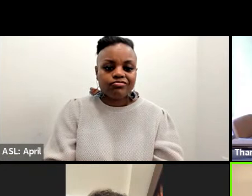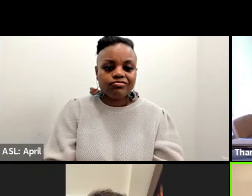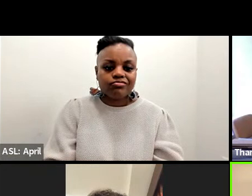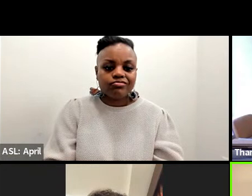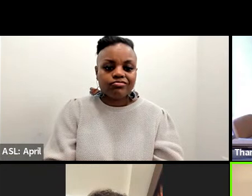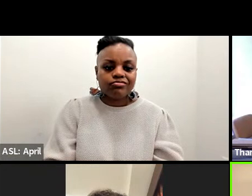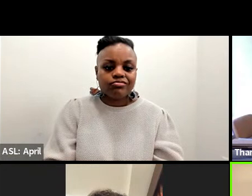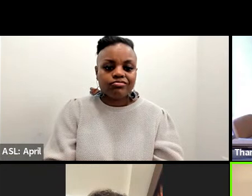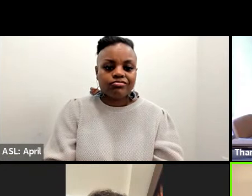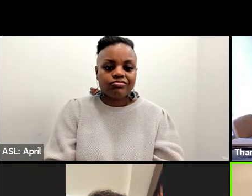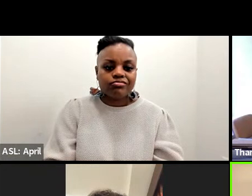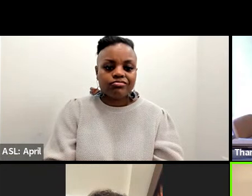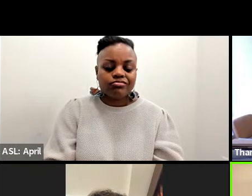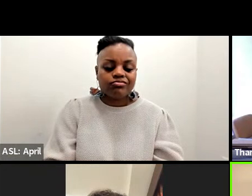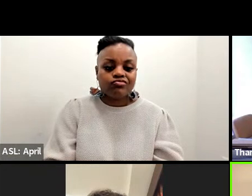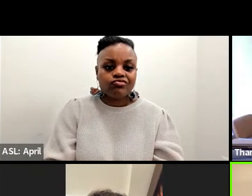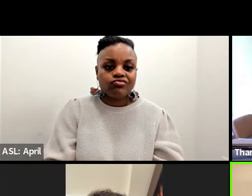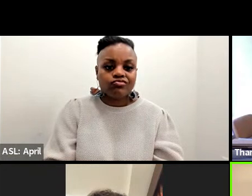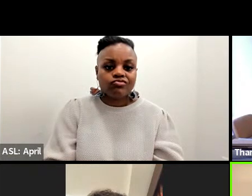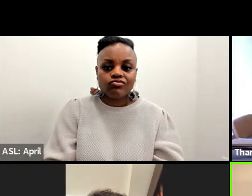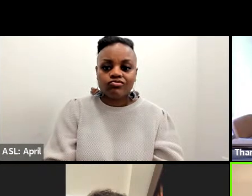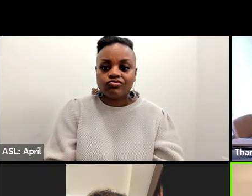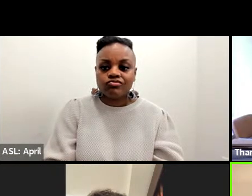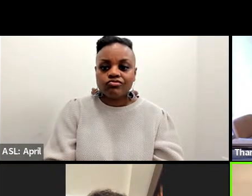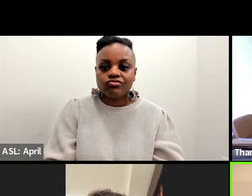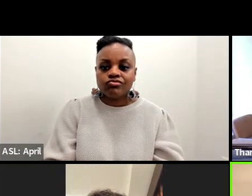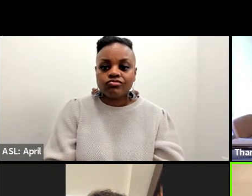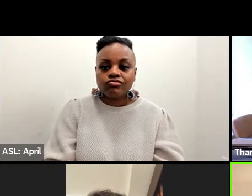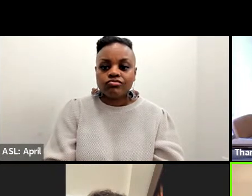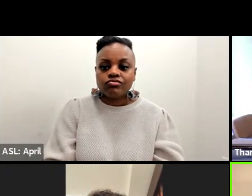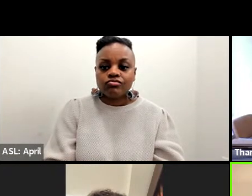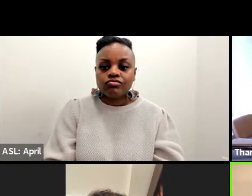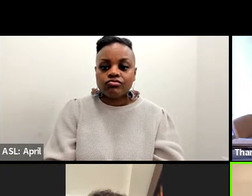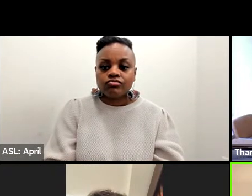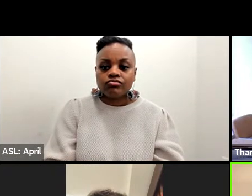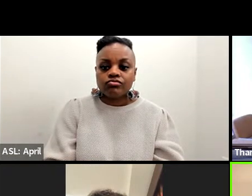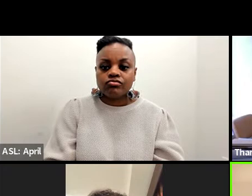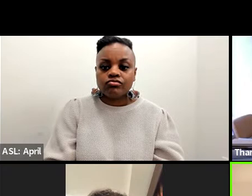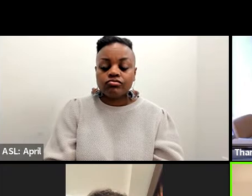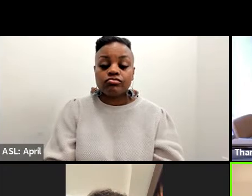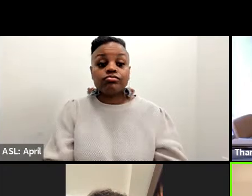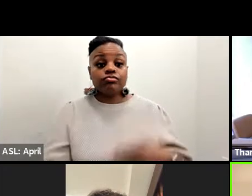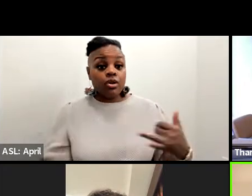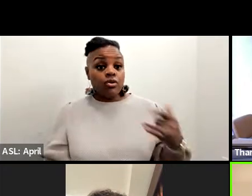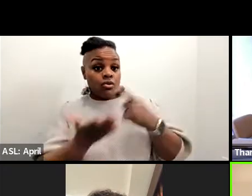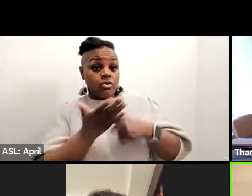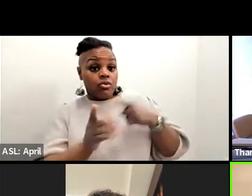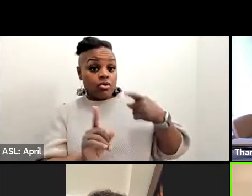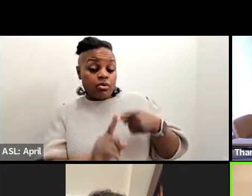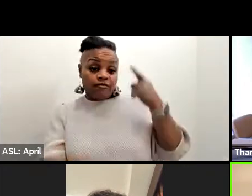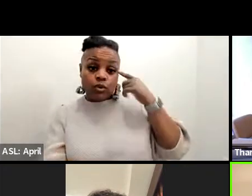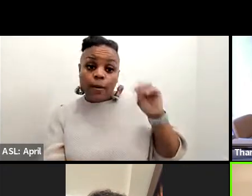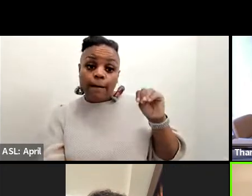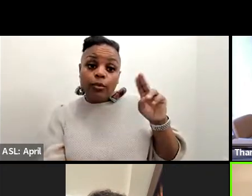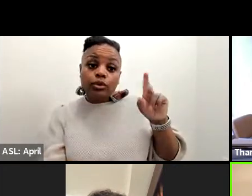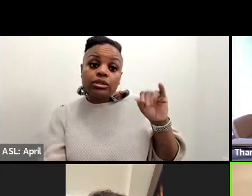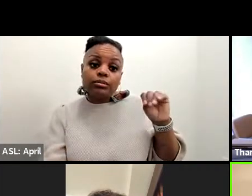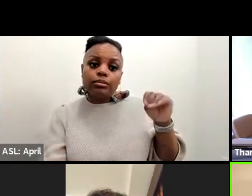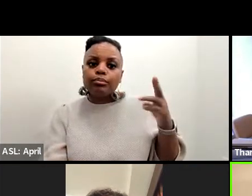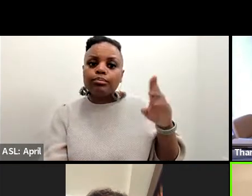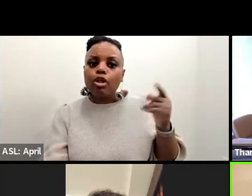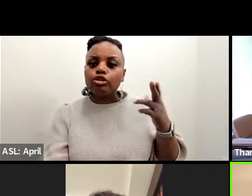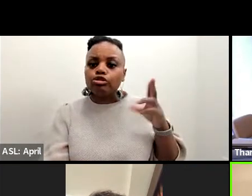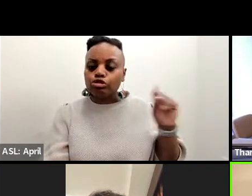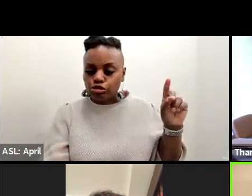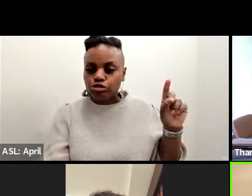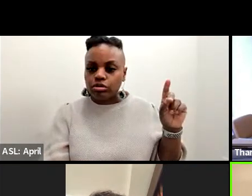the presence of the Muslim Brotherhood in Egypt. Many leaders or several leaders and members have confirmed that the majority or the vast majority of the Muslim Brotherhood members